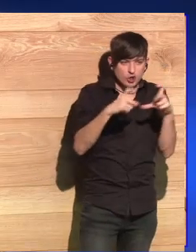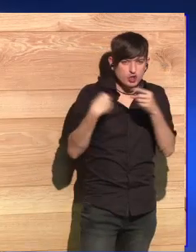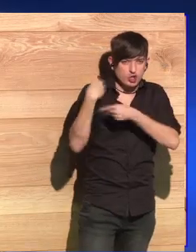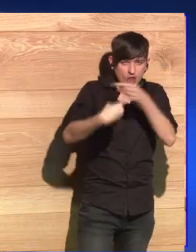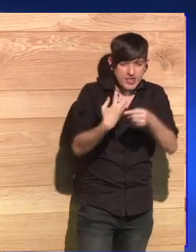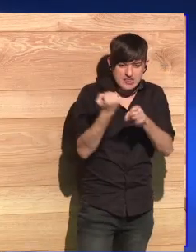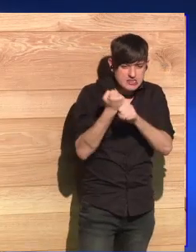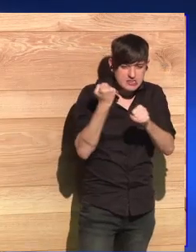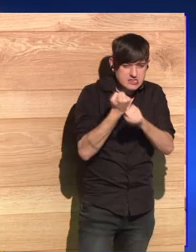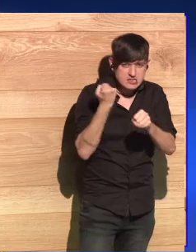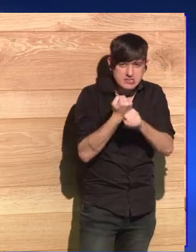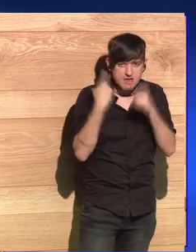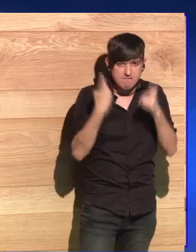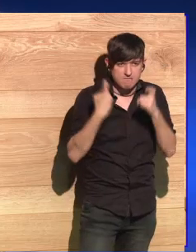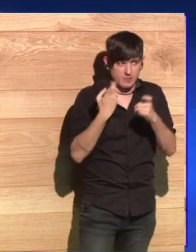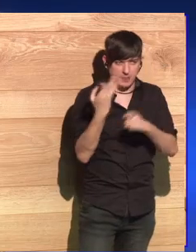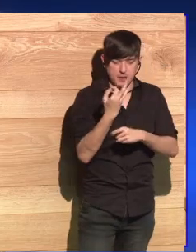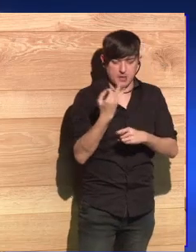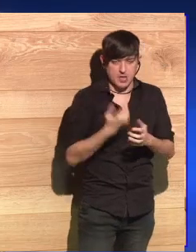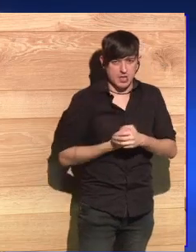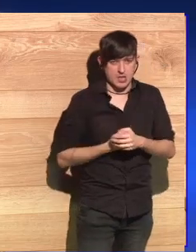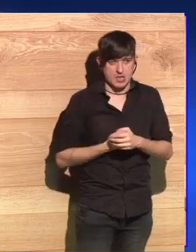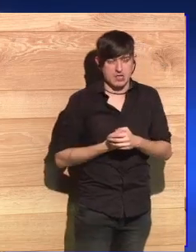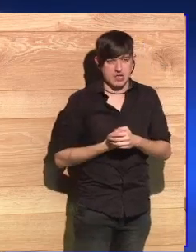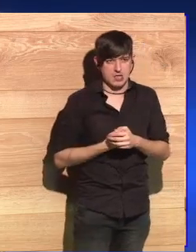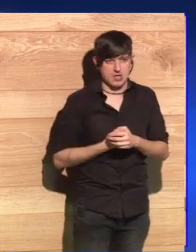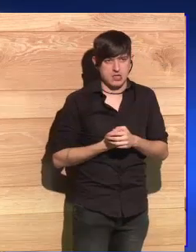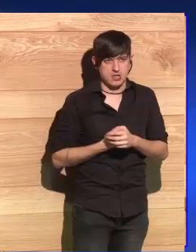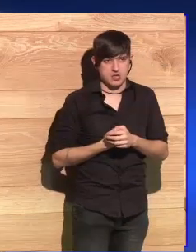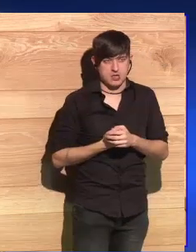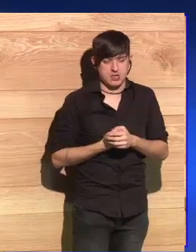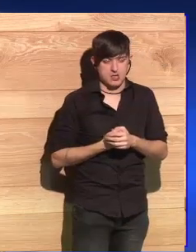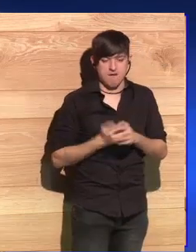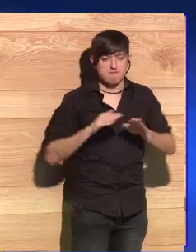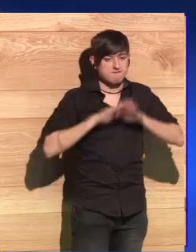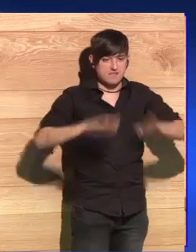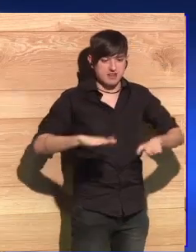and you find yourself disgusted with it, and you're afraid to face